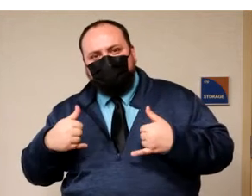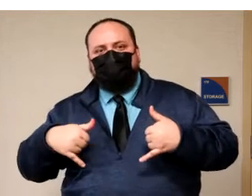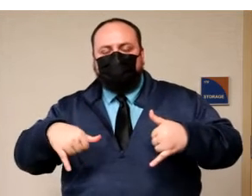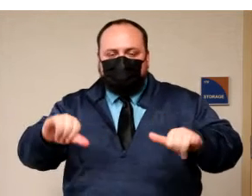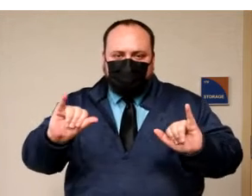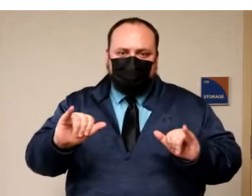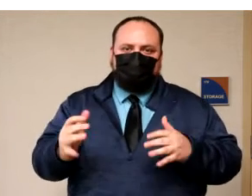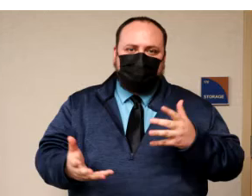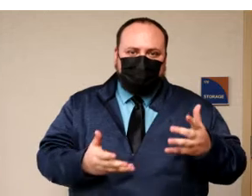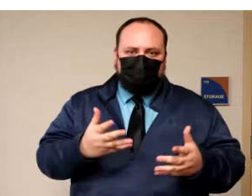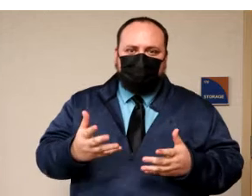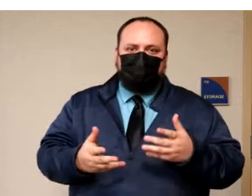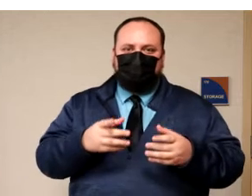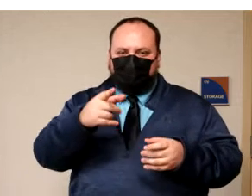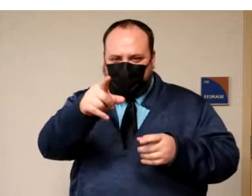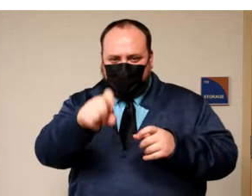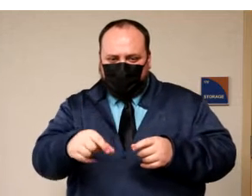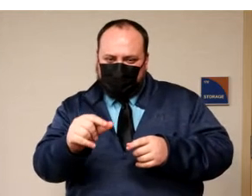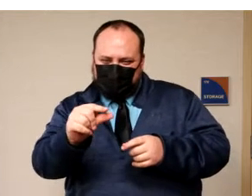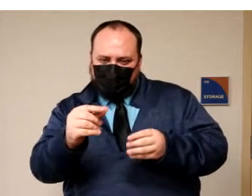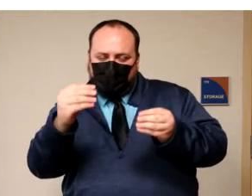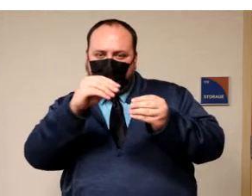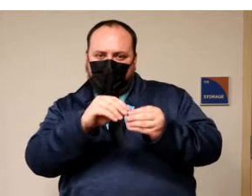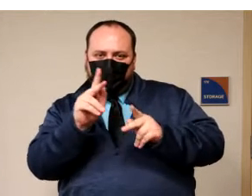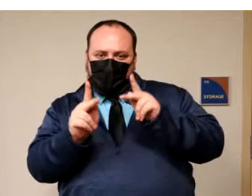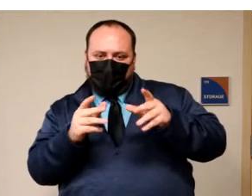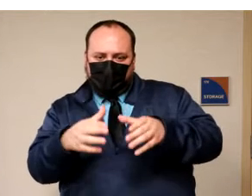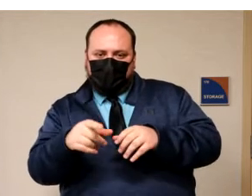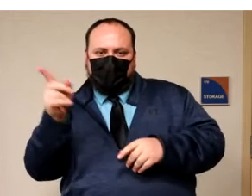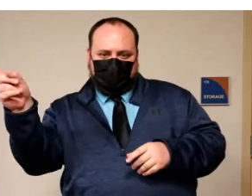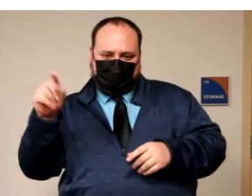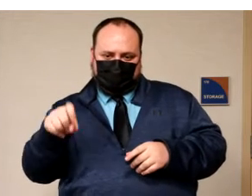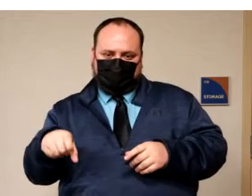still kind of reach in here to get the population that it needs.